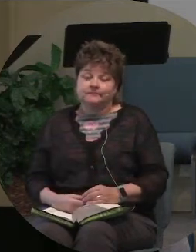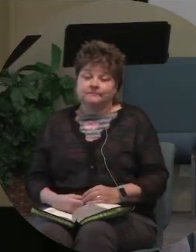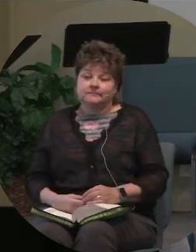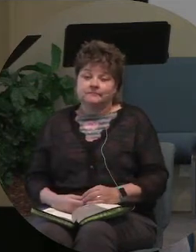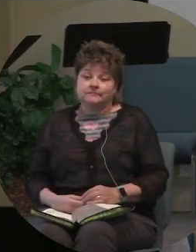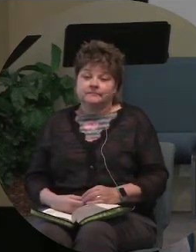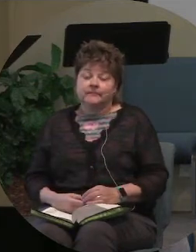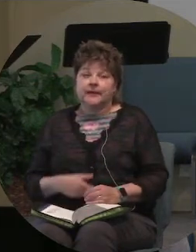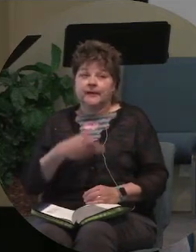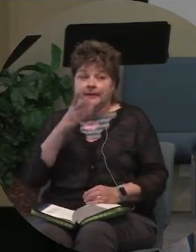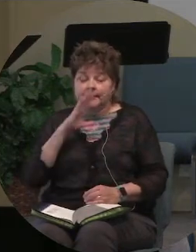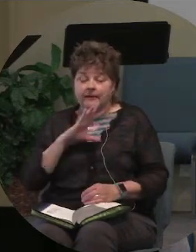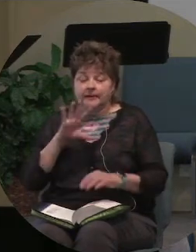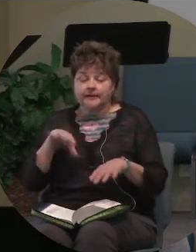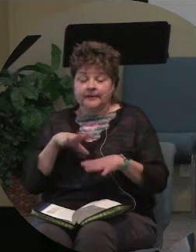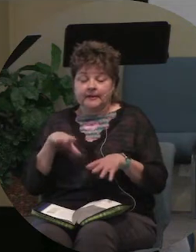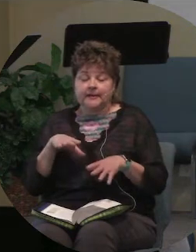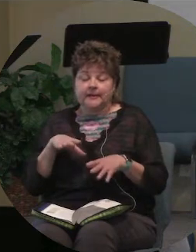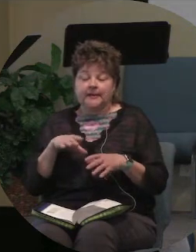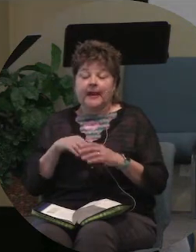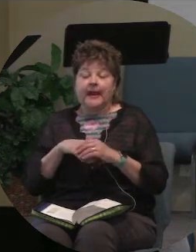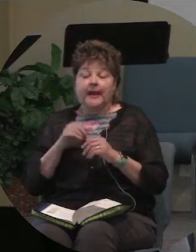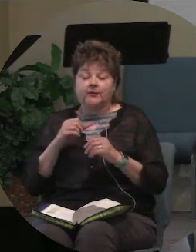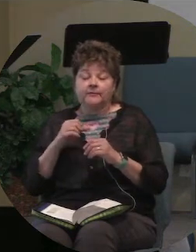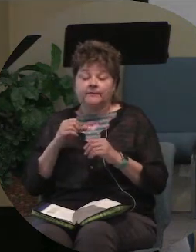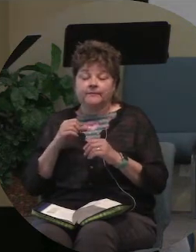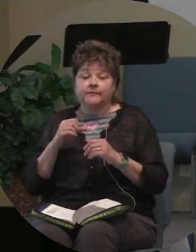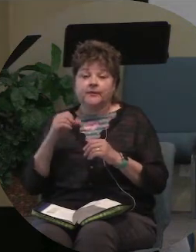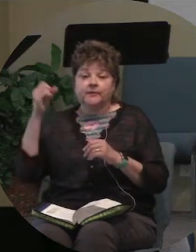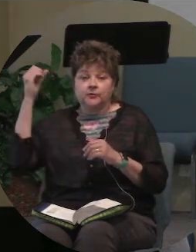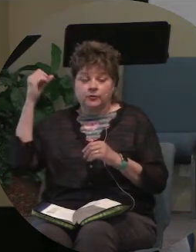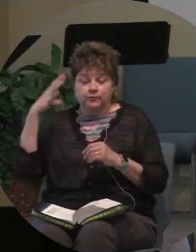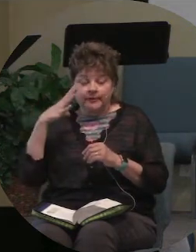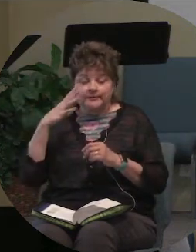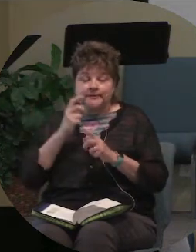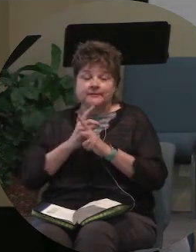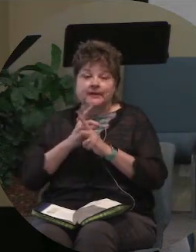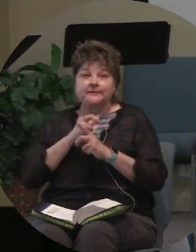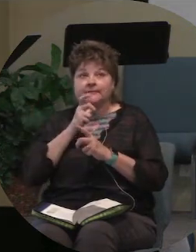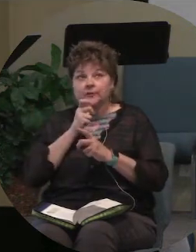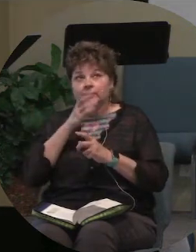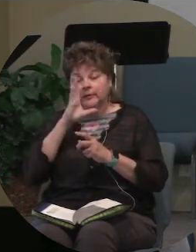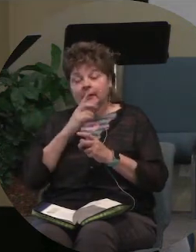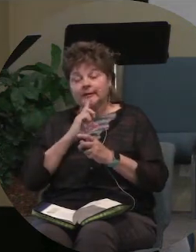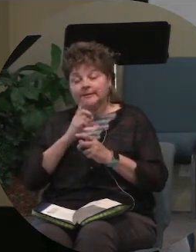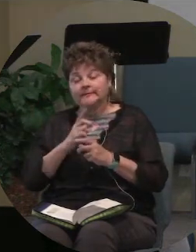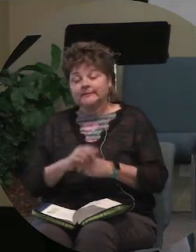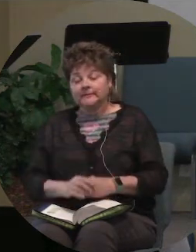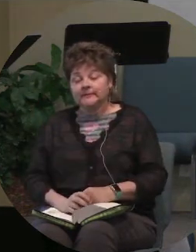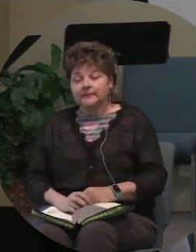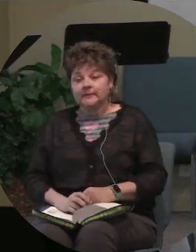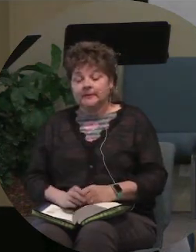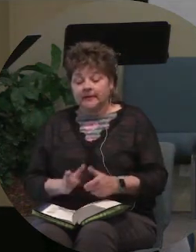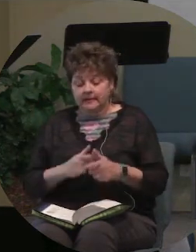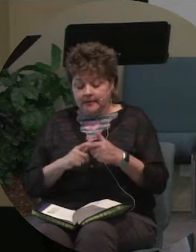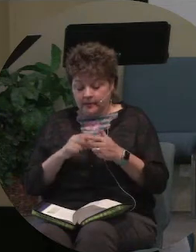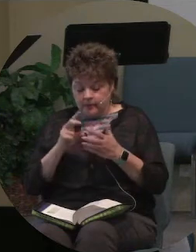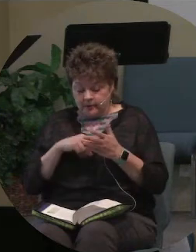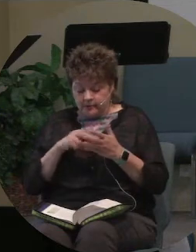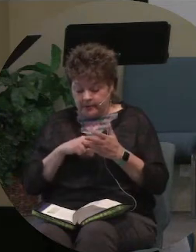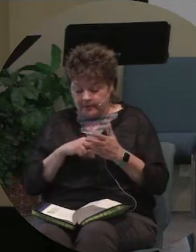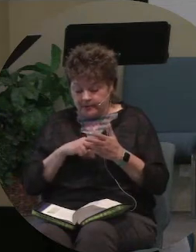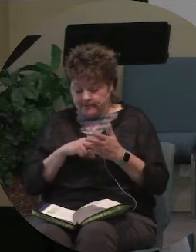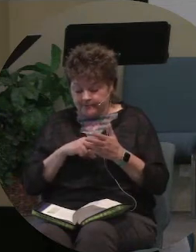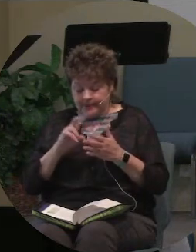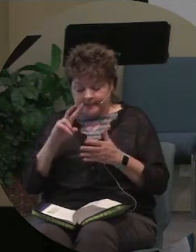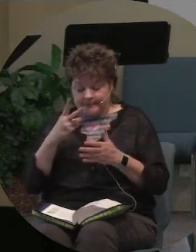And he did it out of the graciousness and kindness and love of who God is. And then I want to read something else in